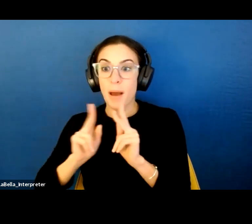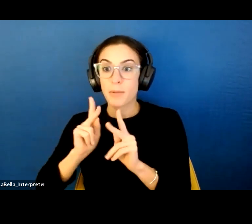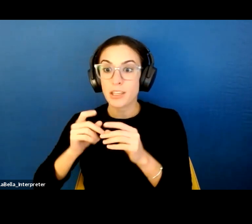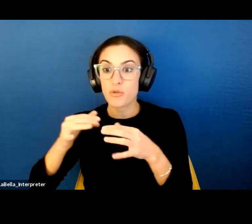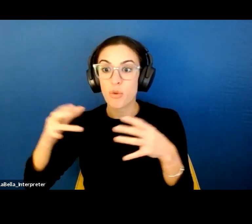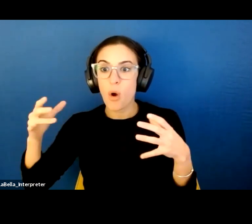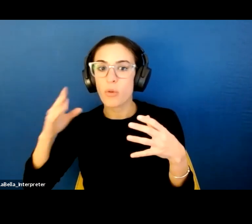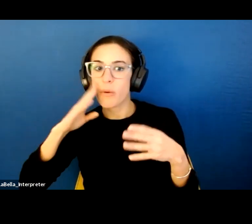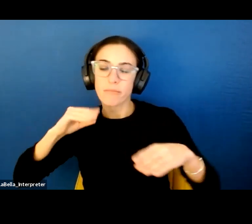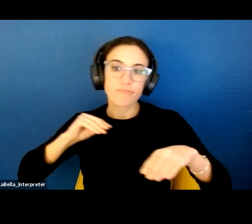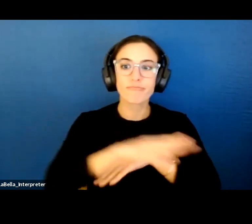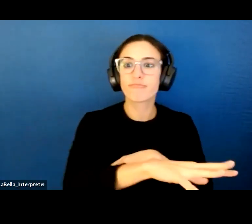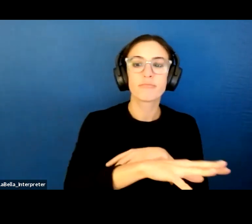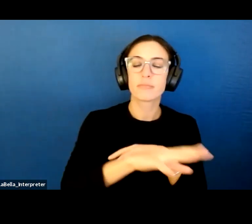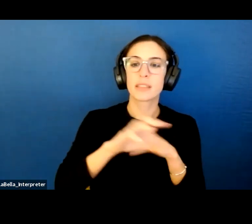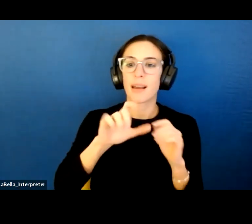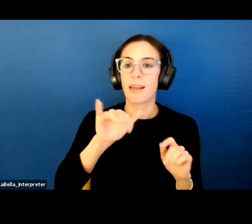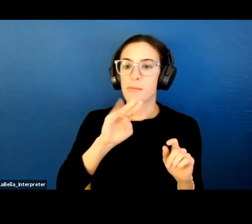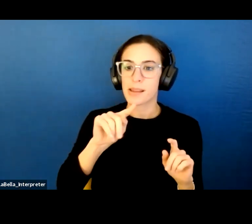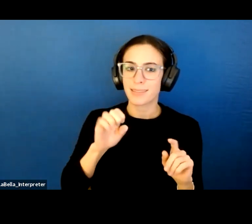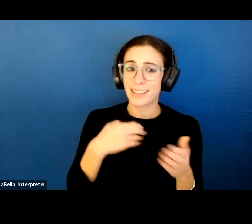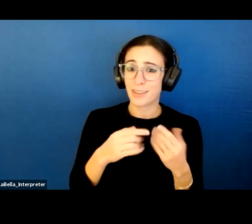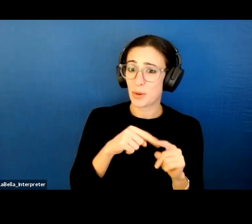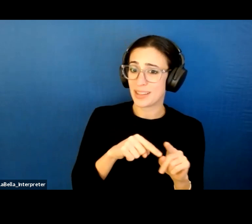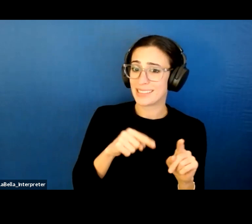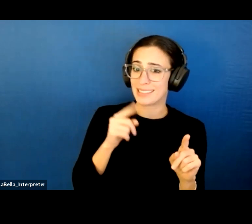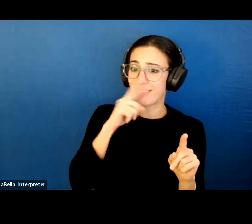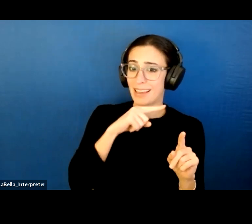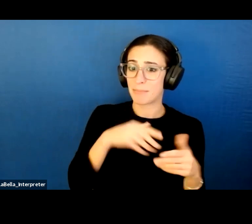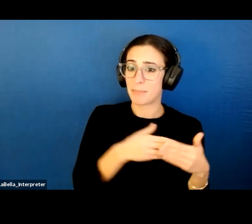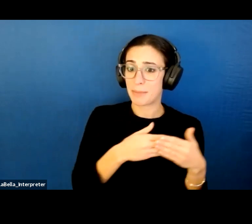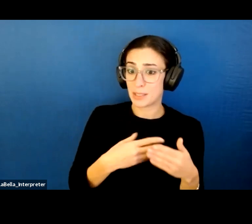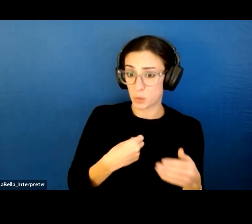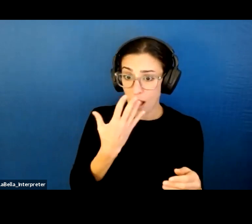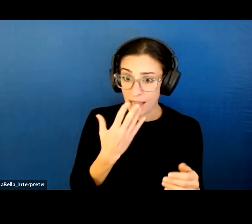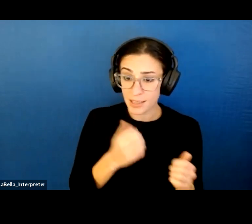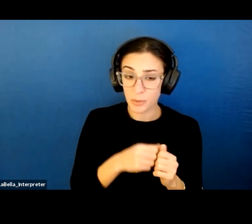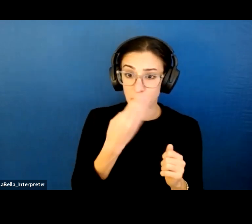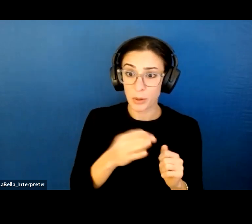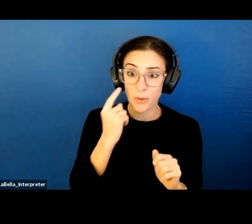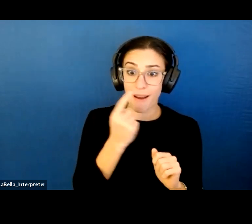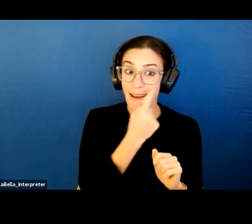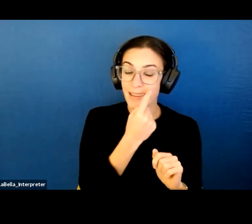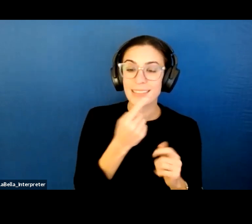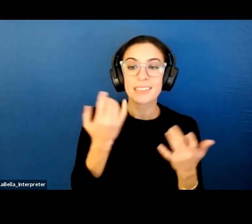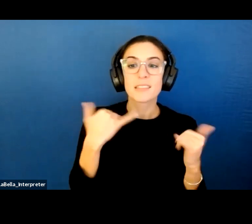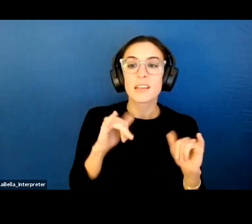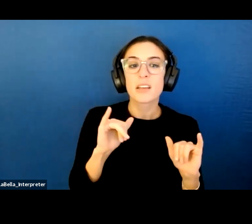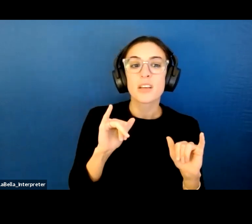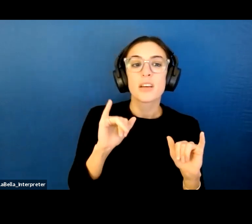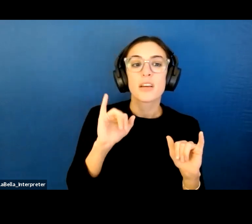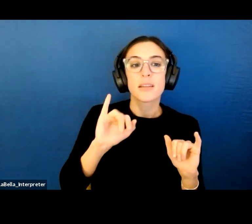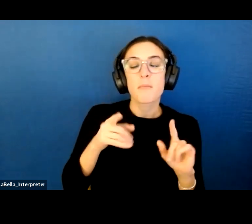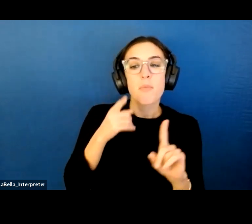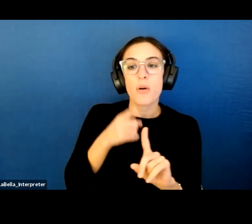large baby is white with big blue eyes, the group Population Matters aims to target those in high fertility